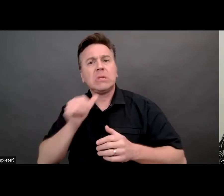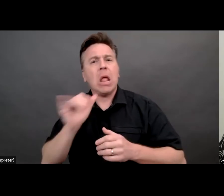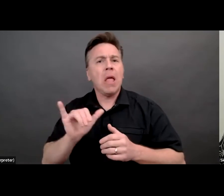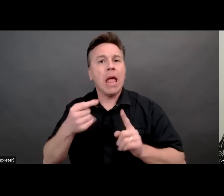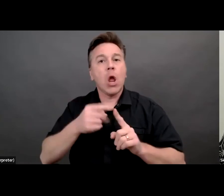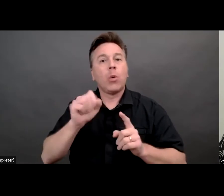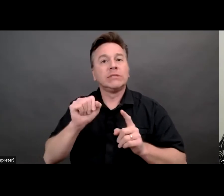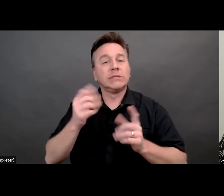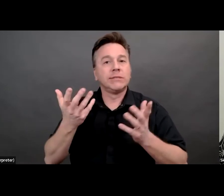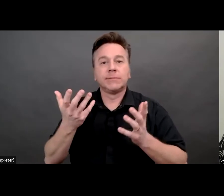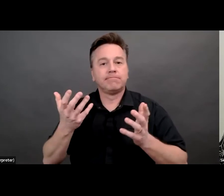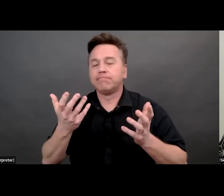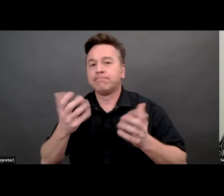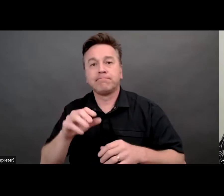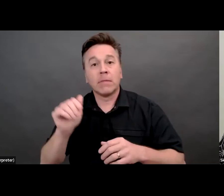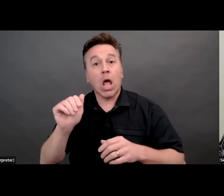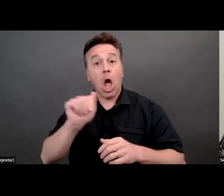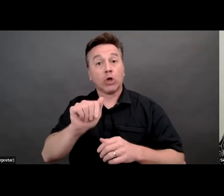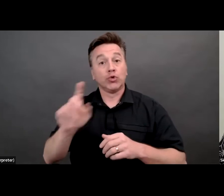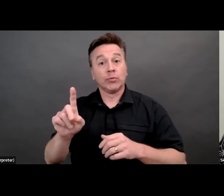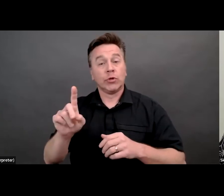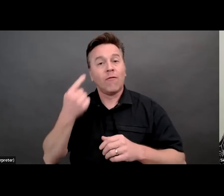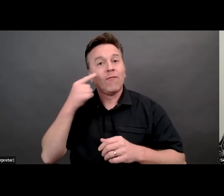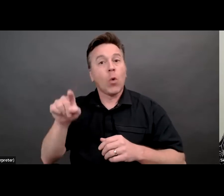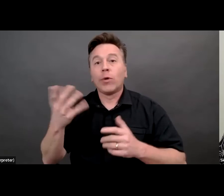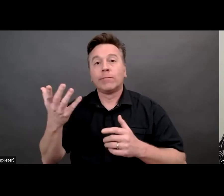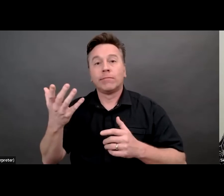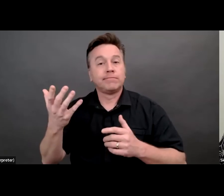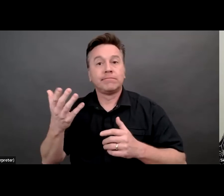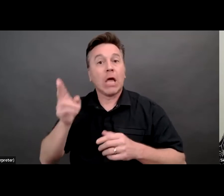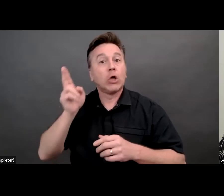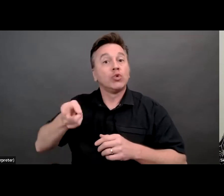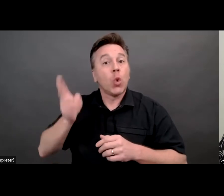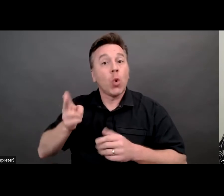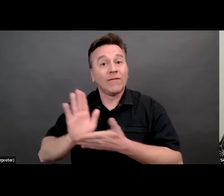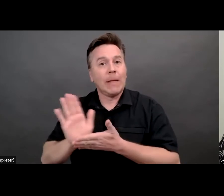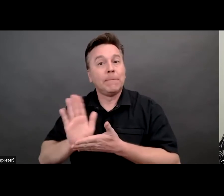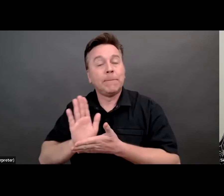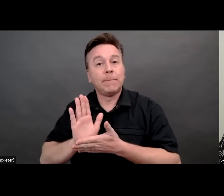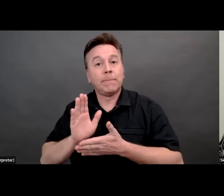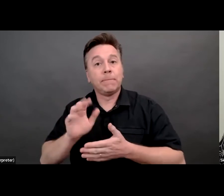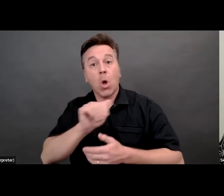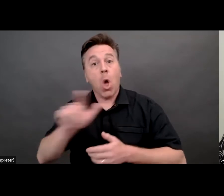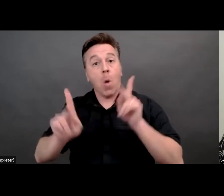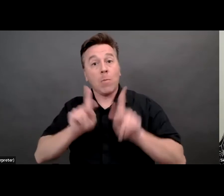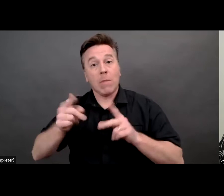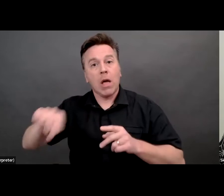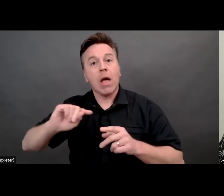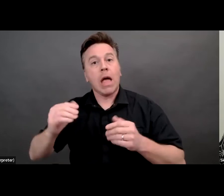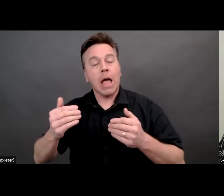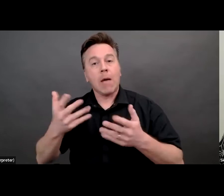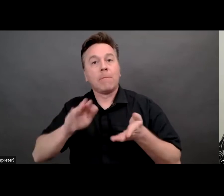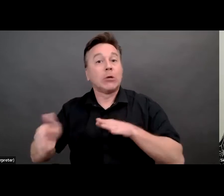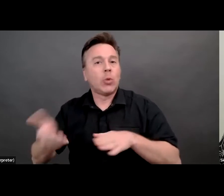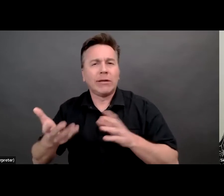he was making a audio description for a historical film where all of the people have passed